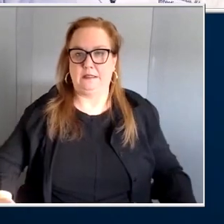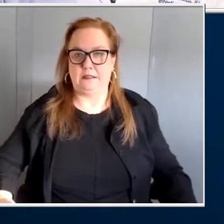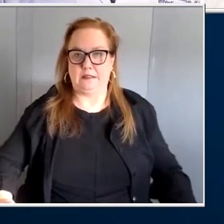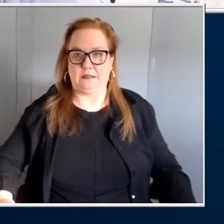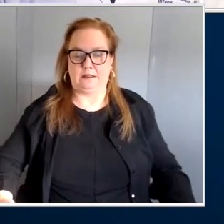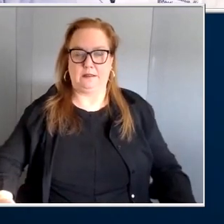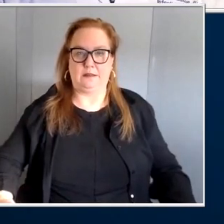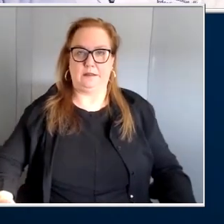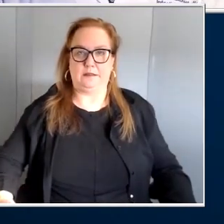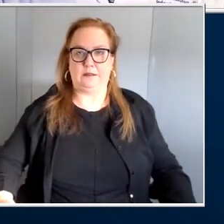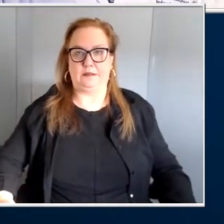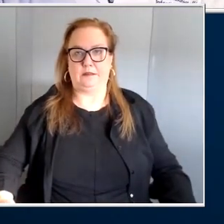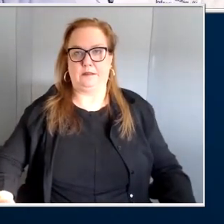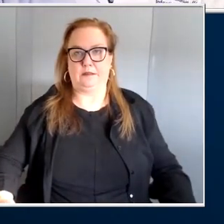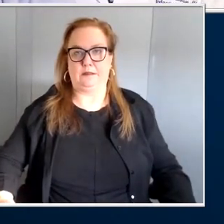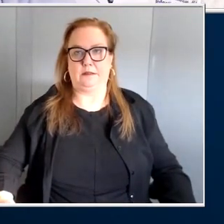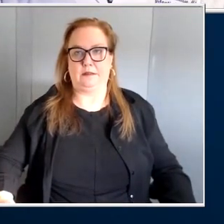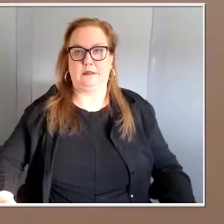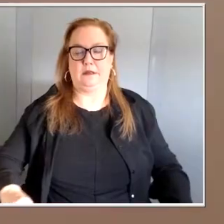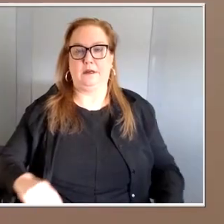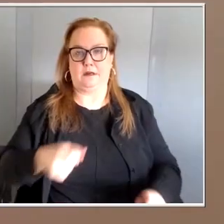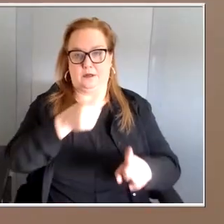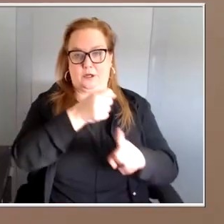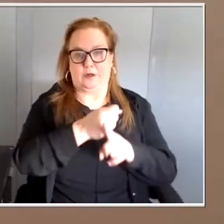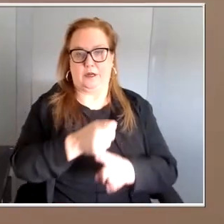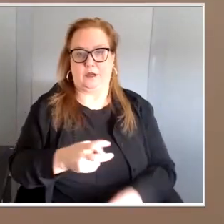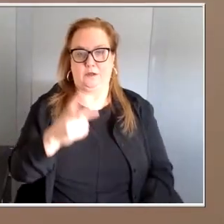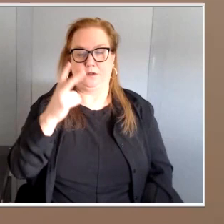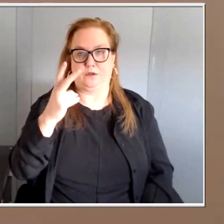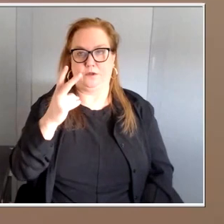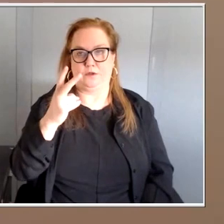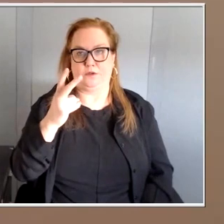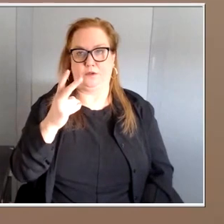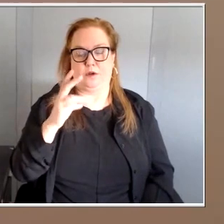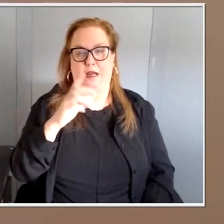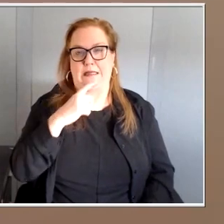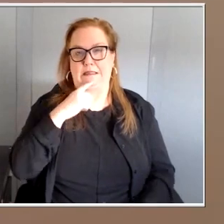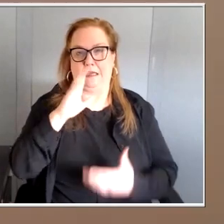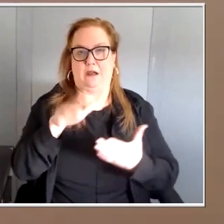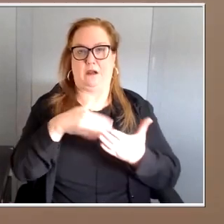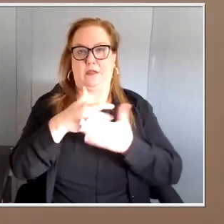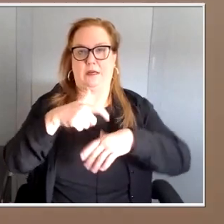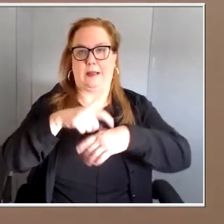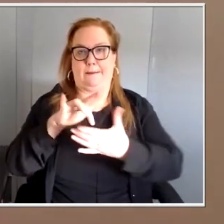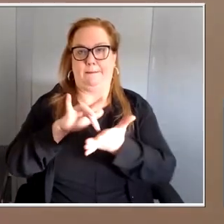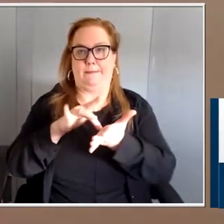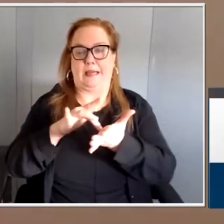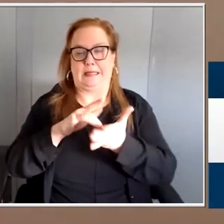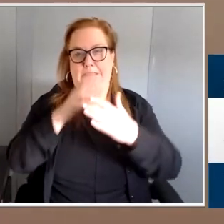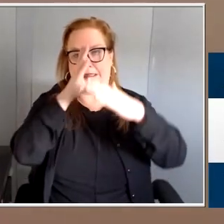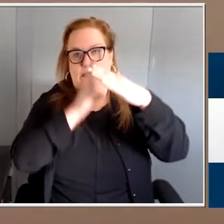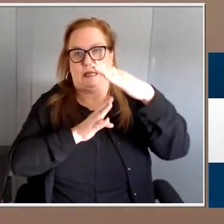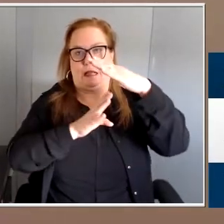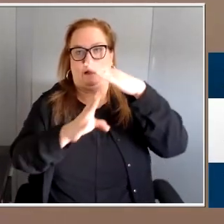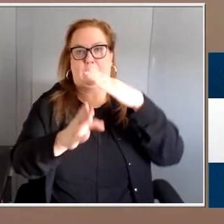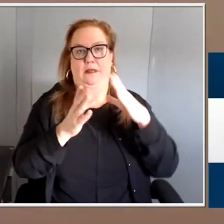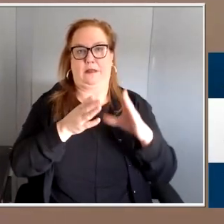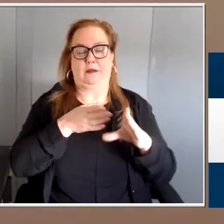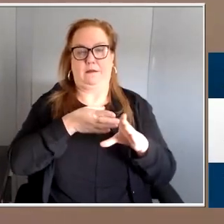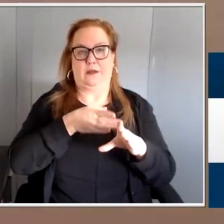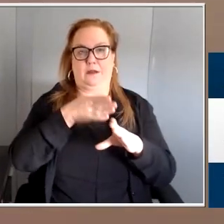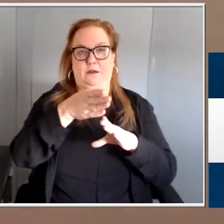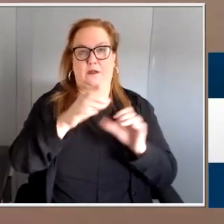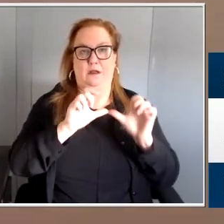Yeah, I mean, you hit on two. I say all the time that medicine is humbling, and you know,